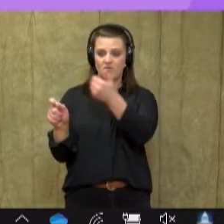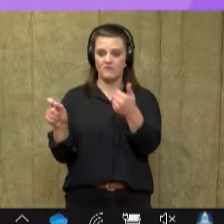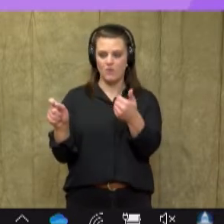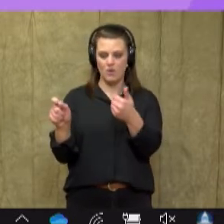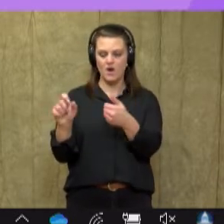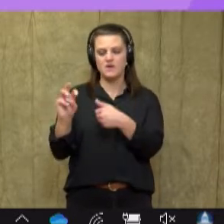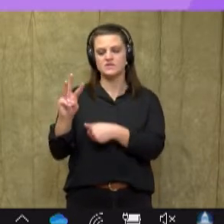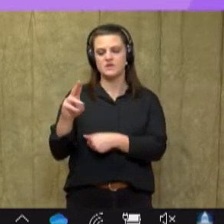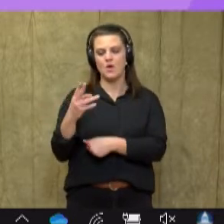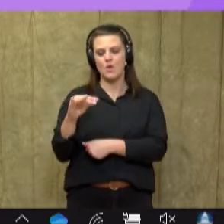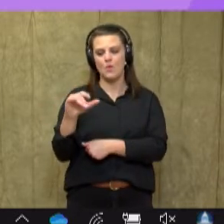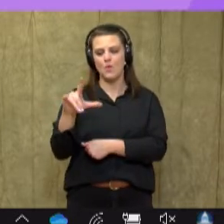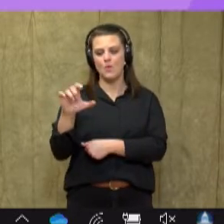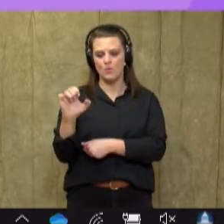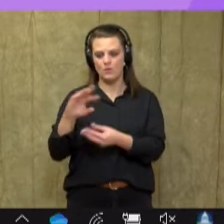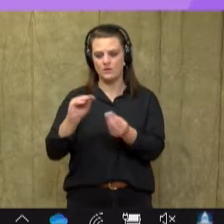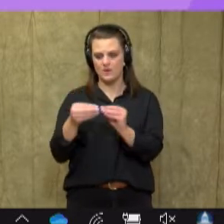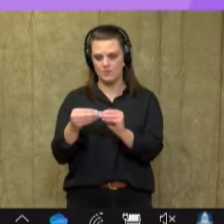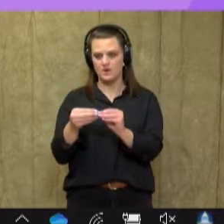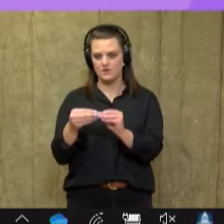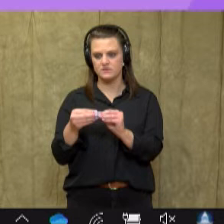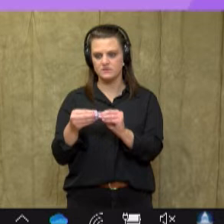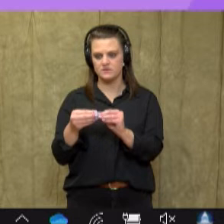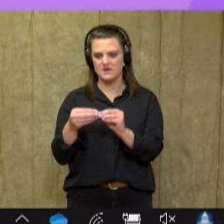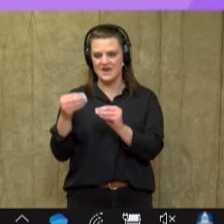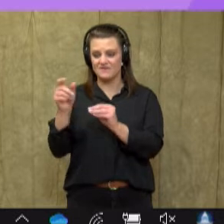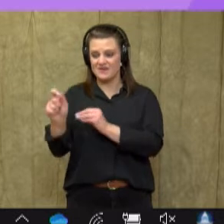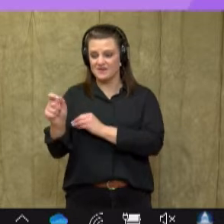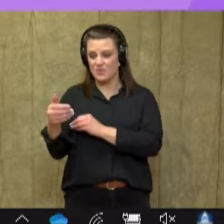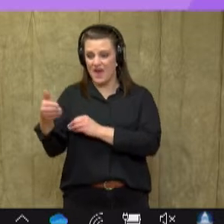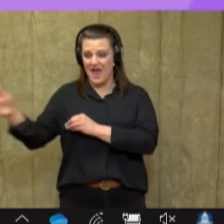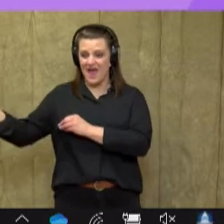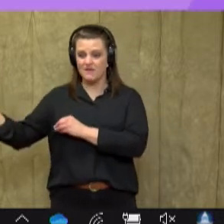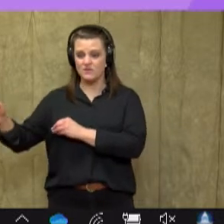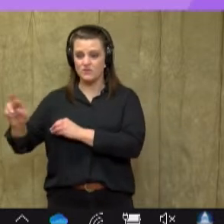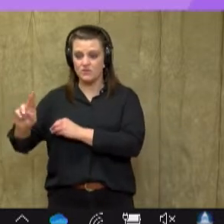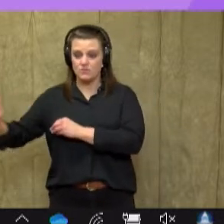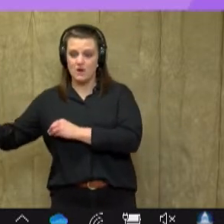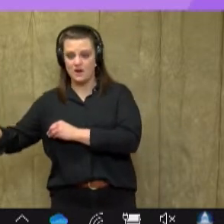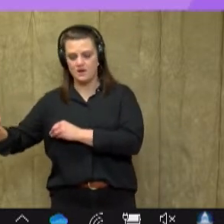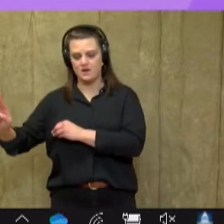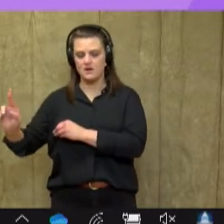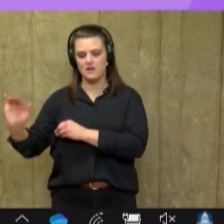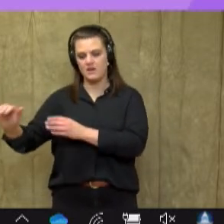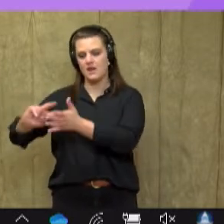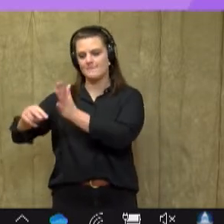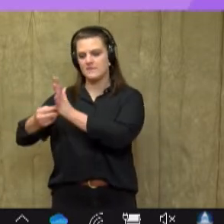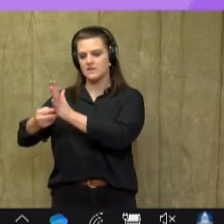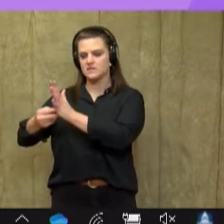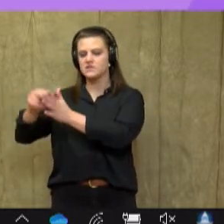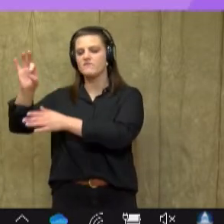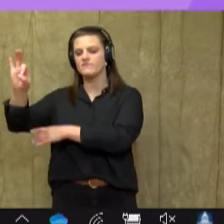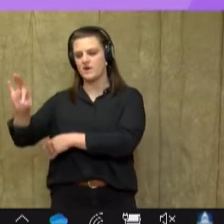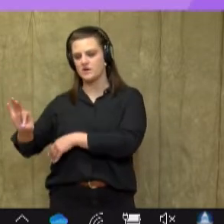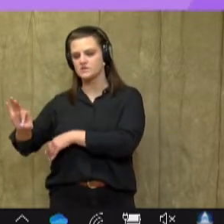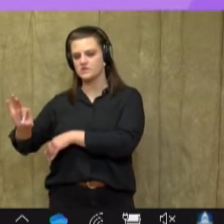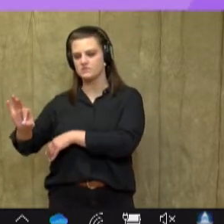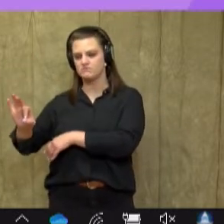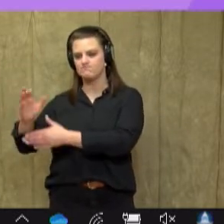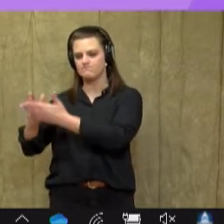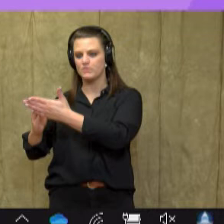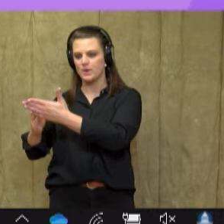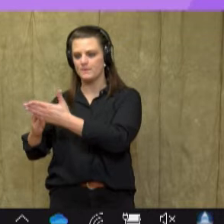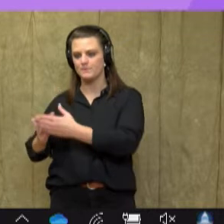our whole numbers. If it's after, to the right of the decimal, it's going to be our fractional